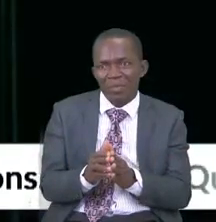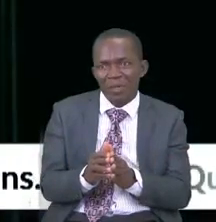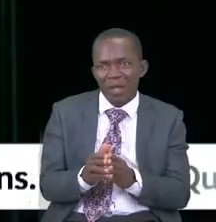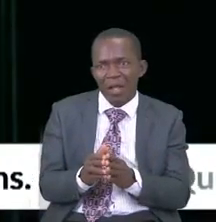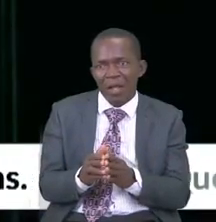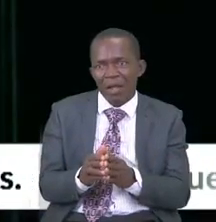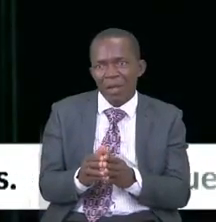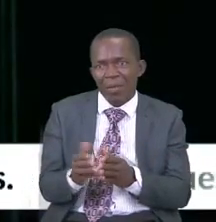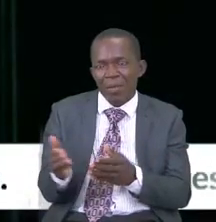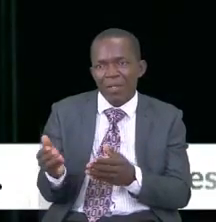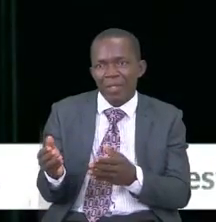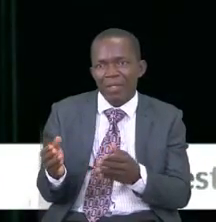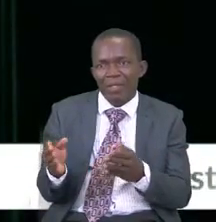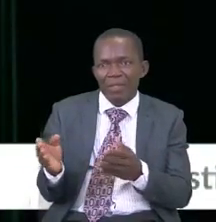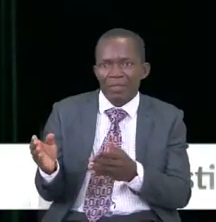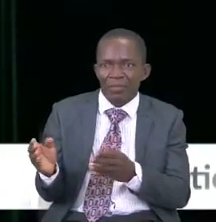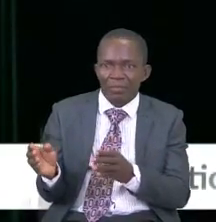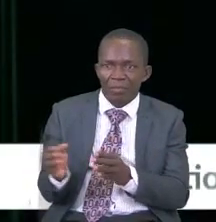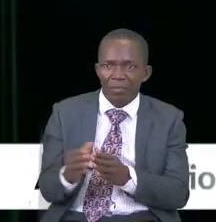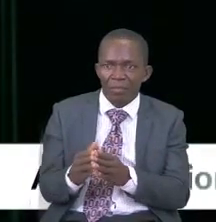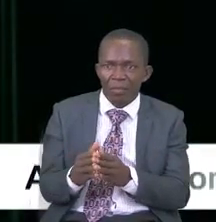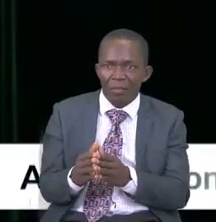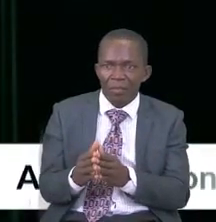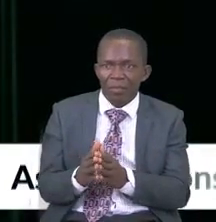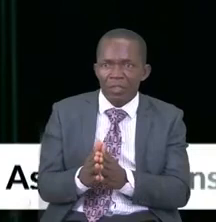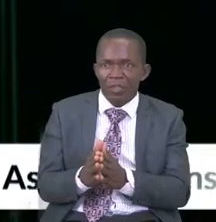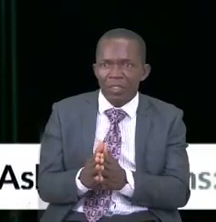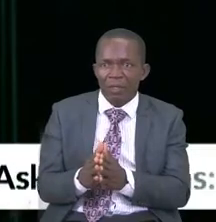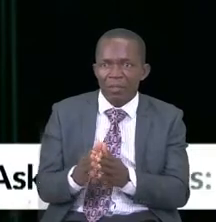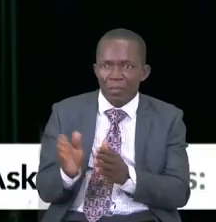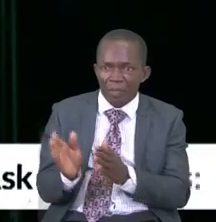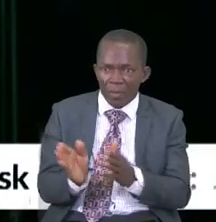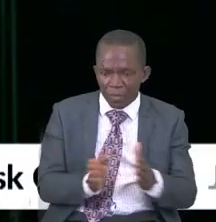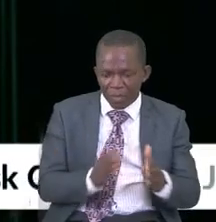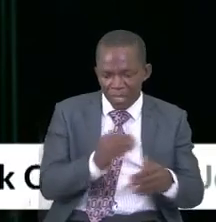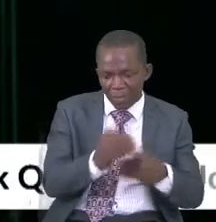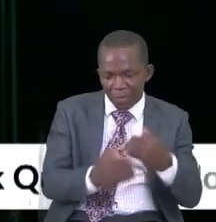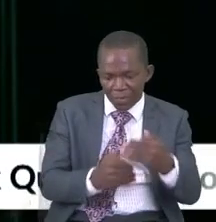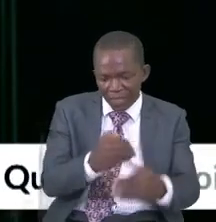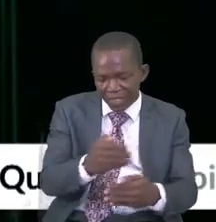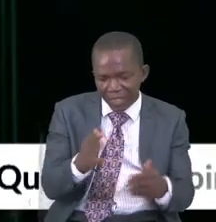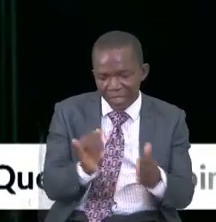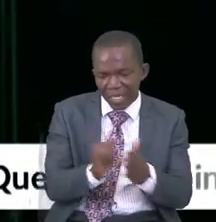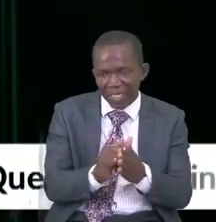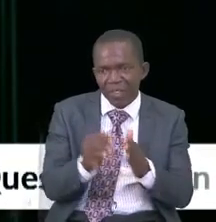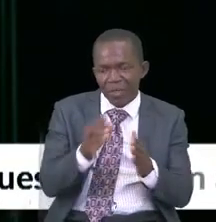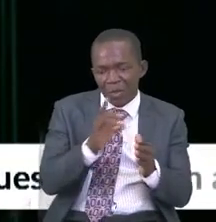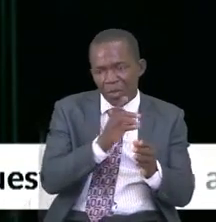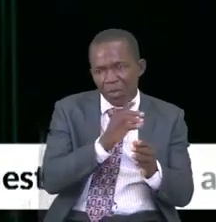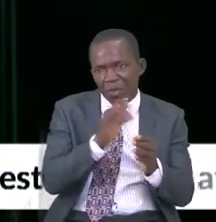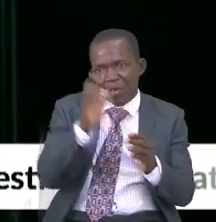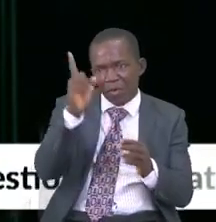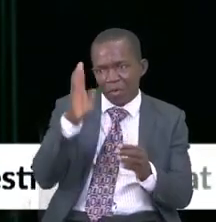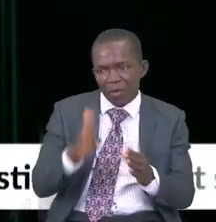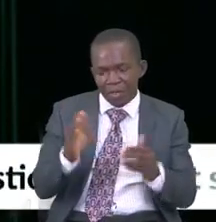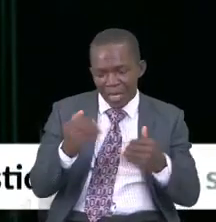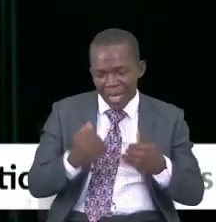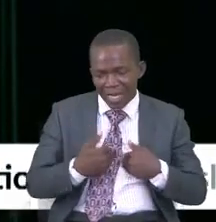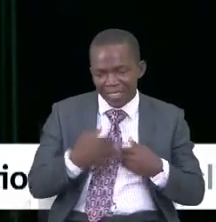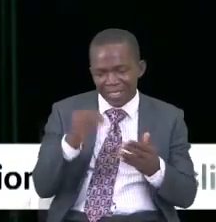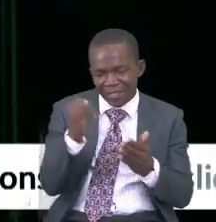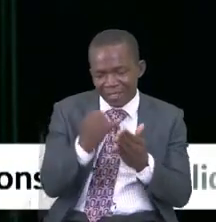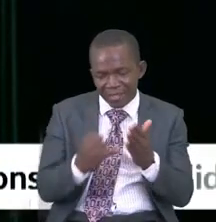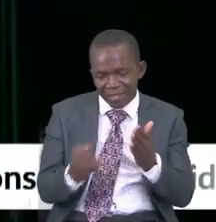go past that process that God has designed. We'll make sure that we catch them